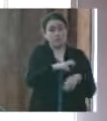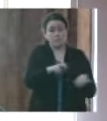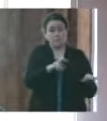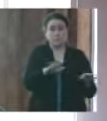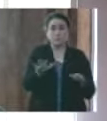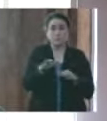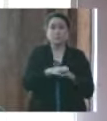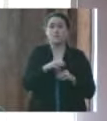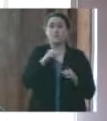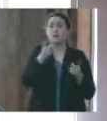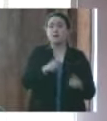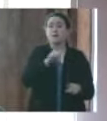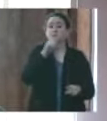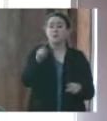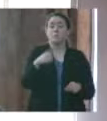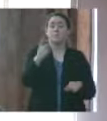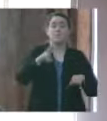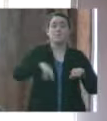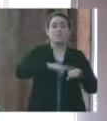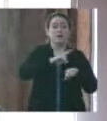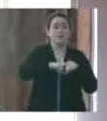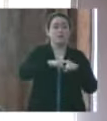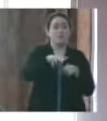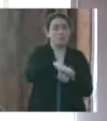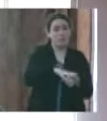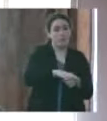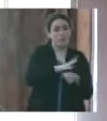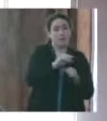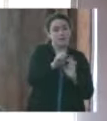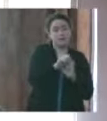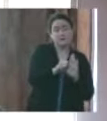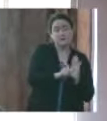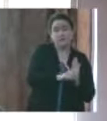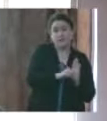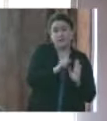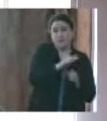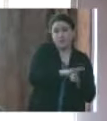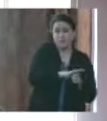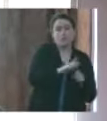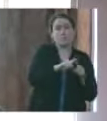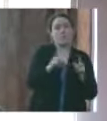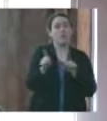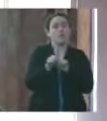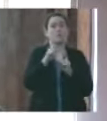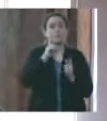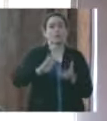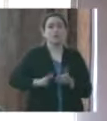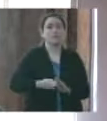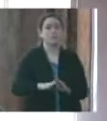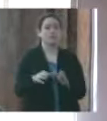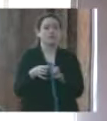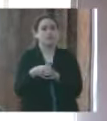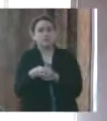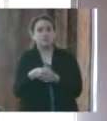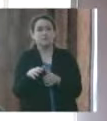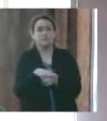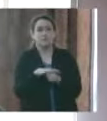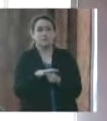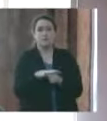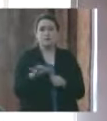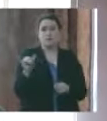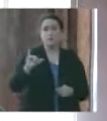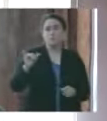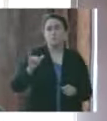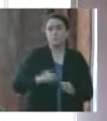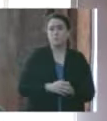at the national, sovereign and state level, but also down to the community level. And a lot matters on the community. And I'll end